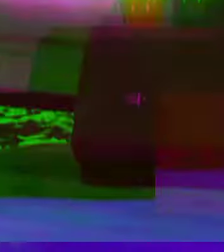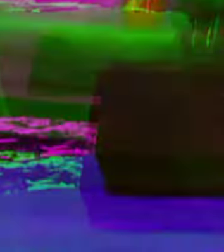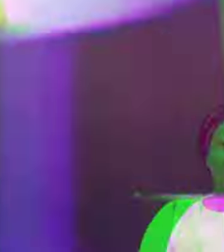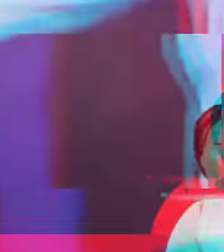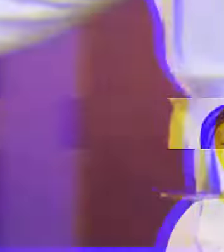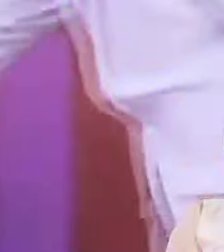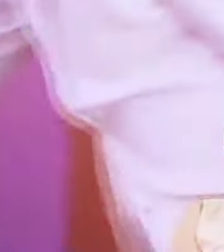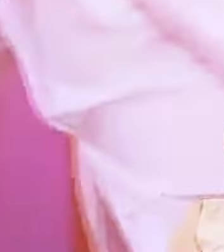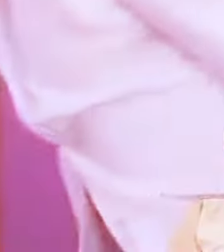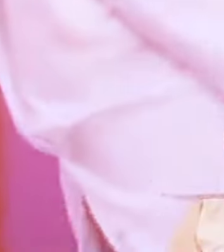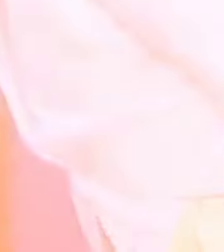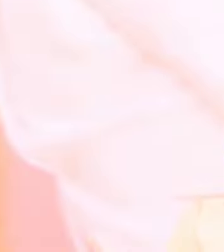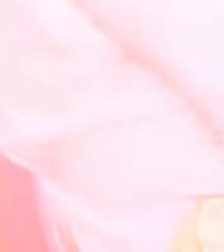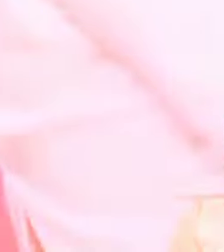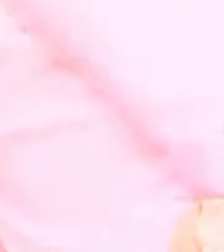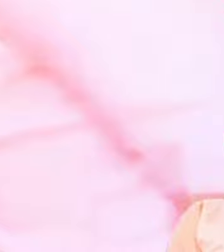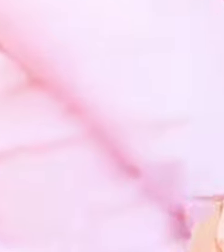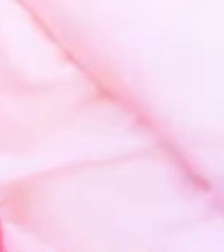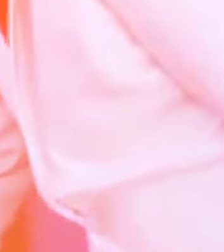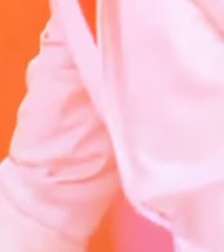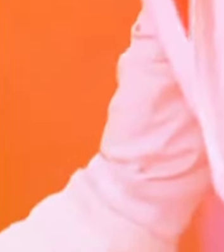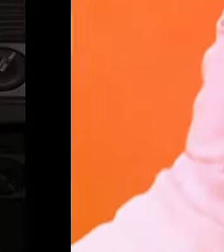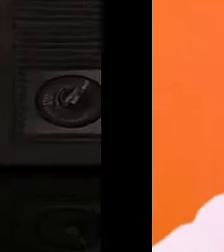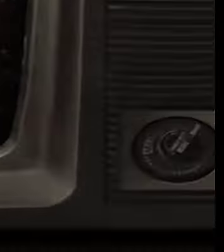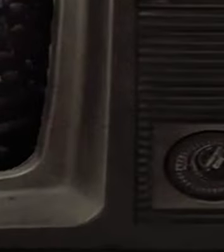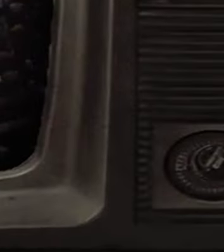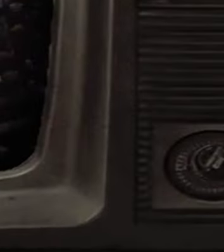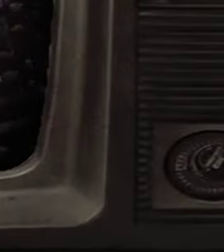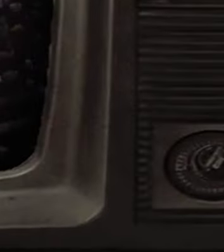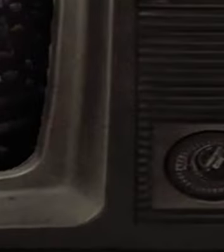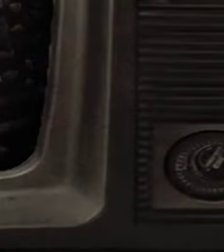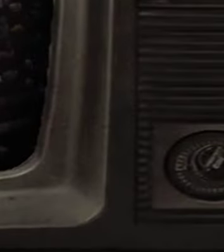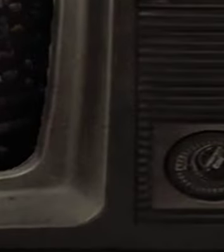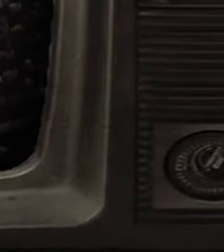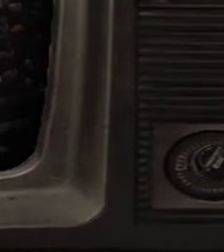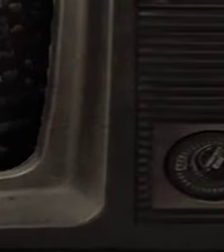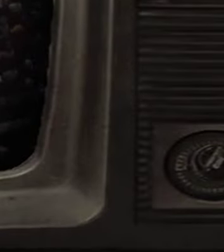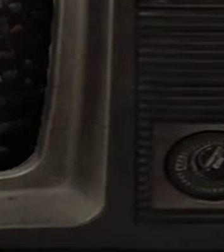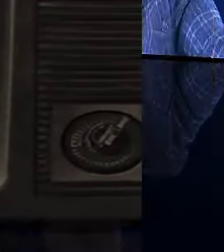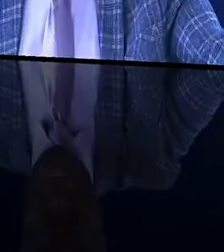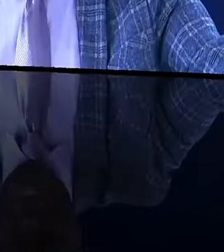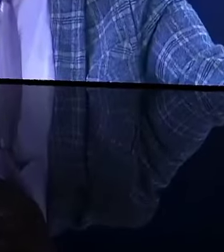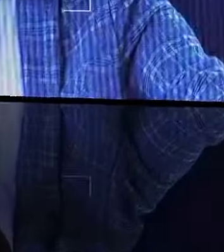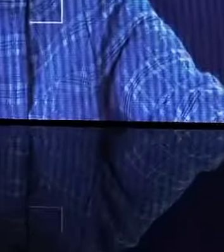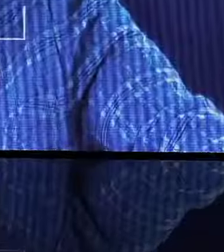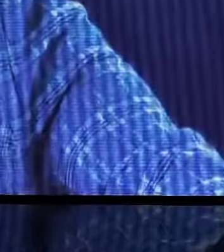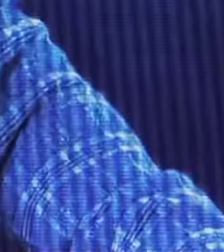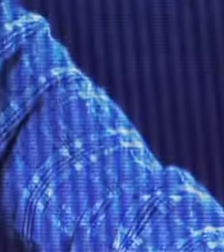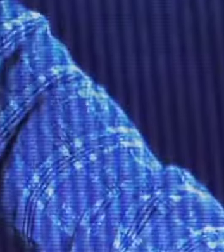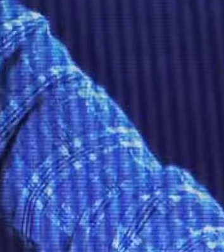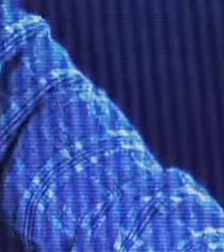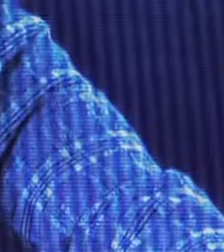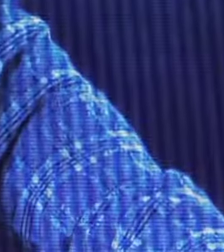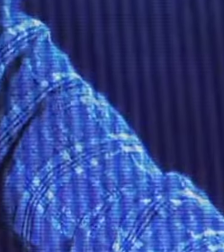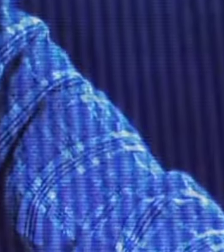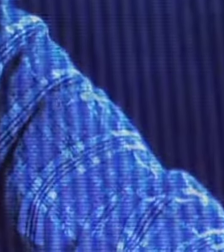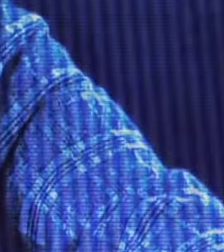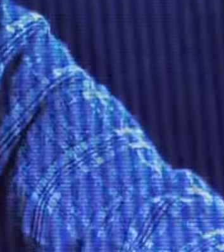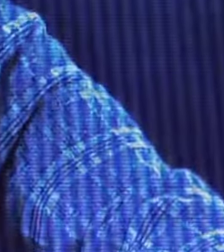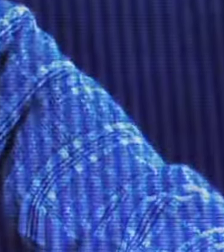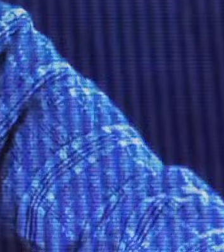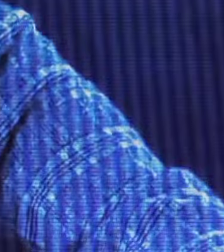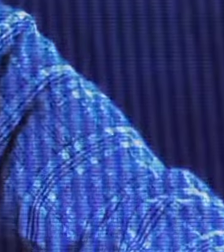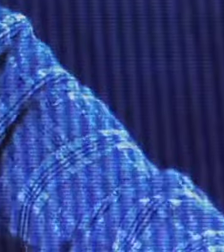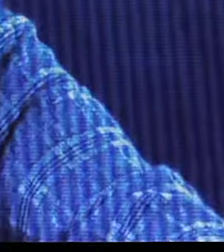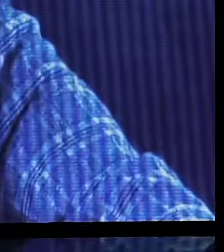sons. Welcome to the Heavenly Arena, where we bring you Holy Ghost inspired and